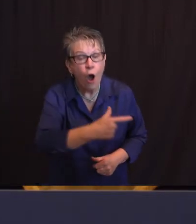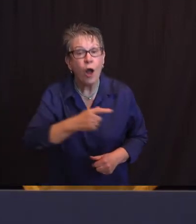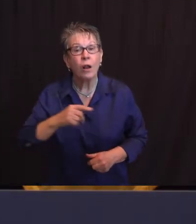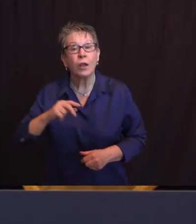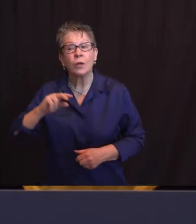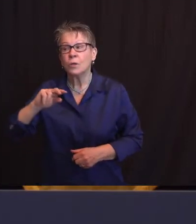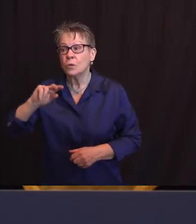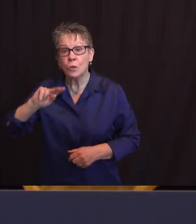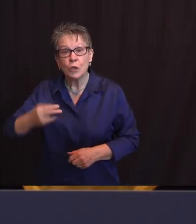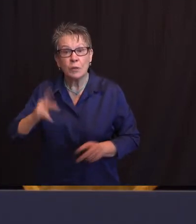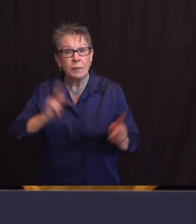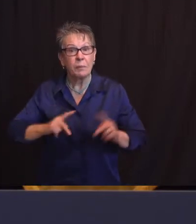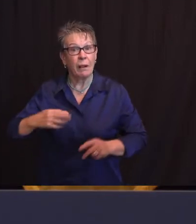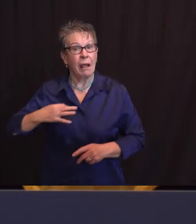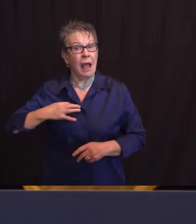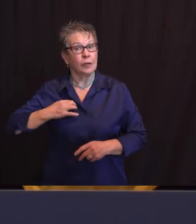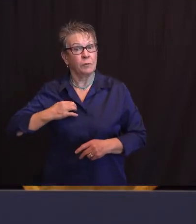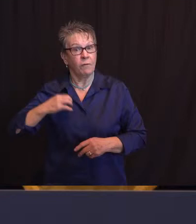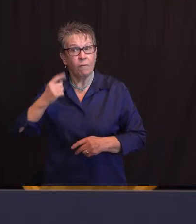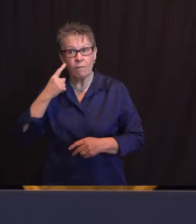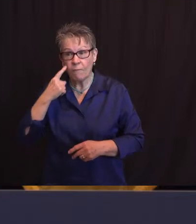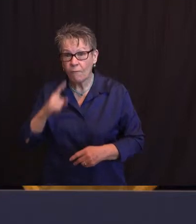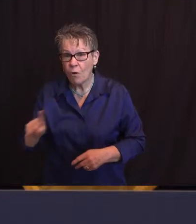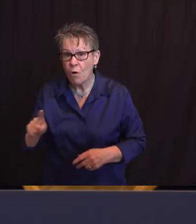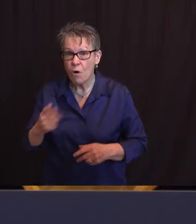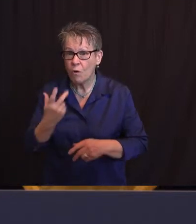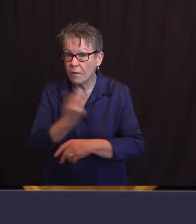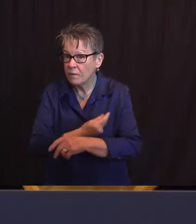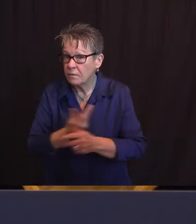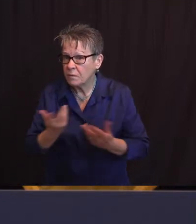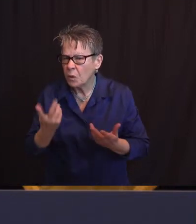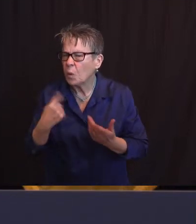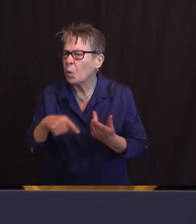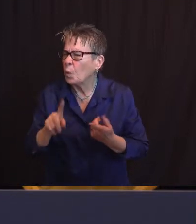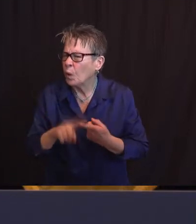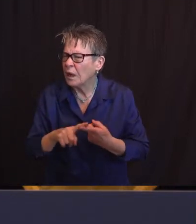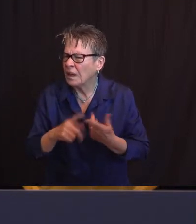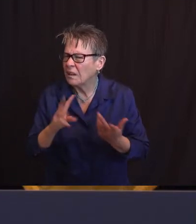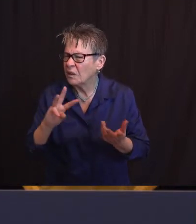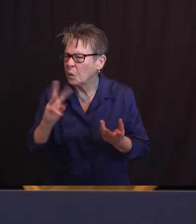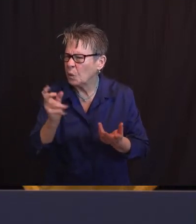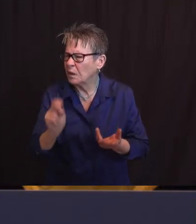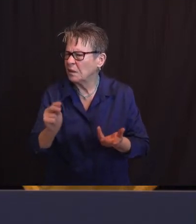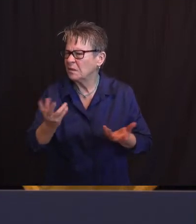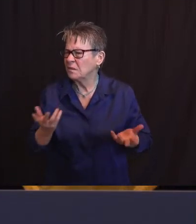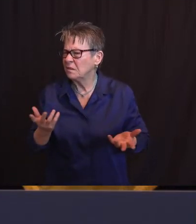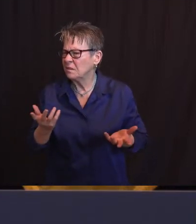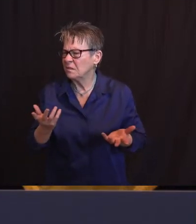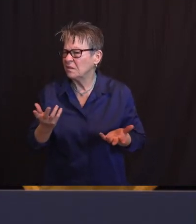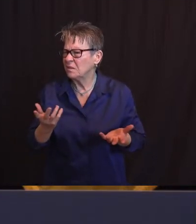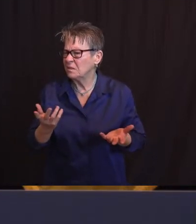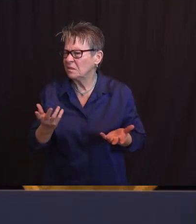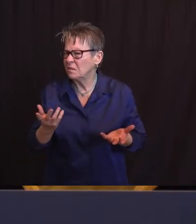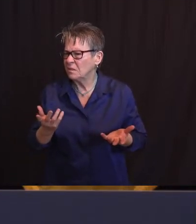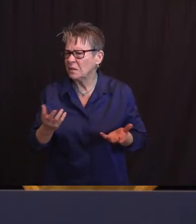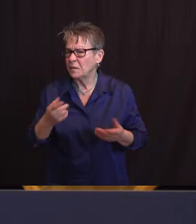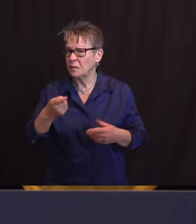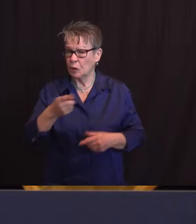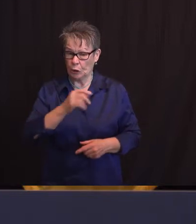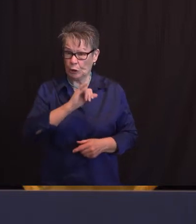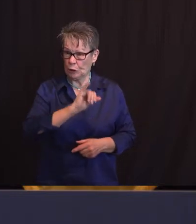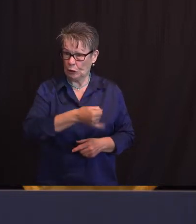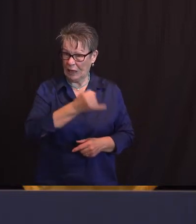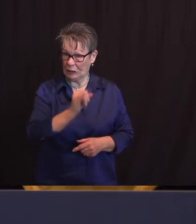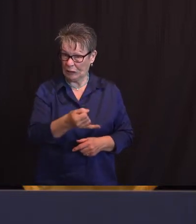the J&J doses on the dashboard? We've heard some concern that the wording suggests you are now counting it twice, once in the first dose section and again in the